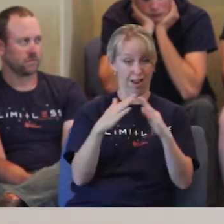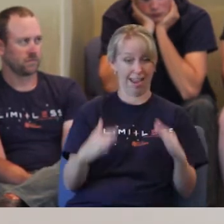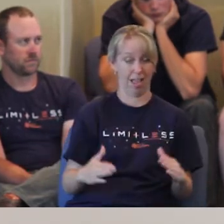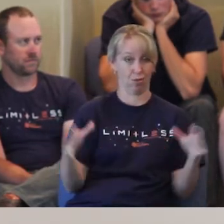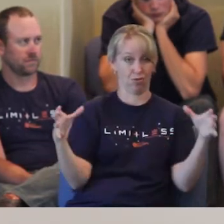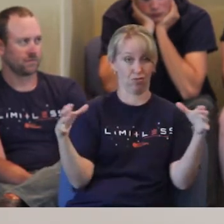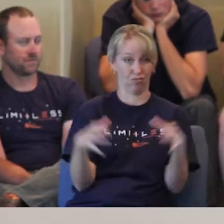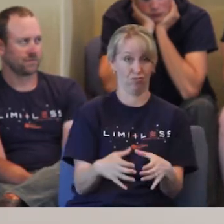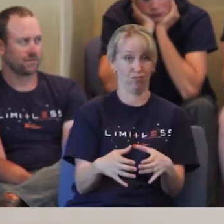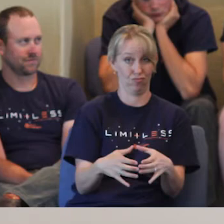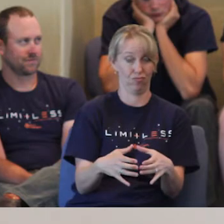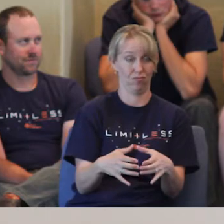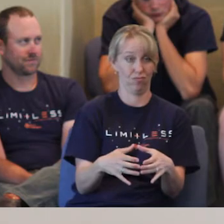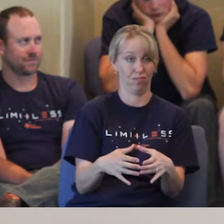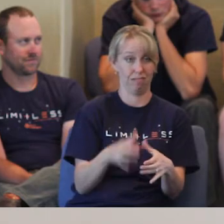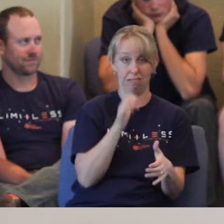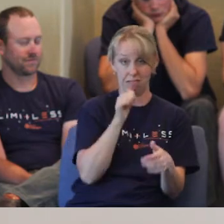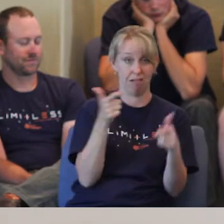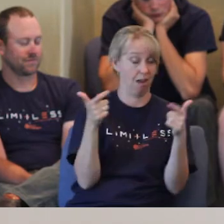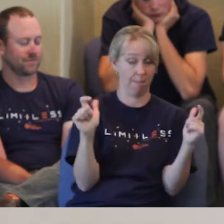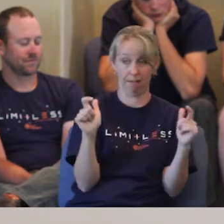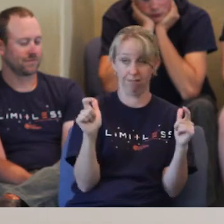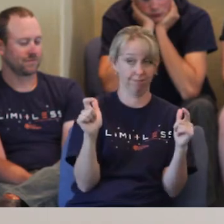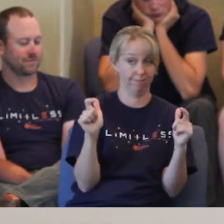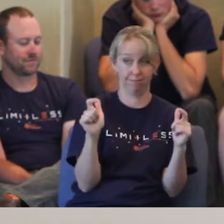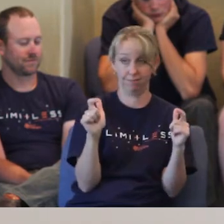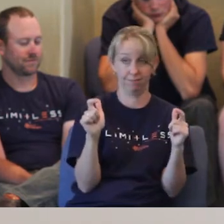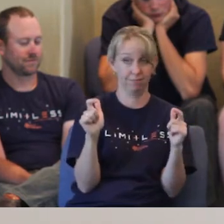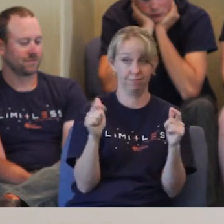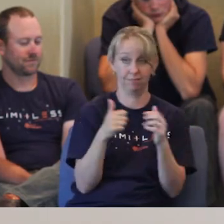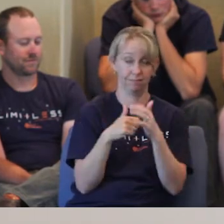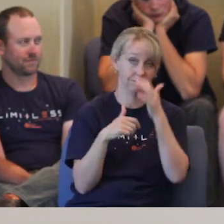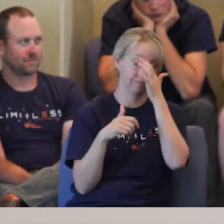mean, not what we're certainly used